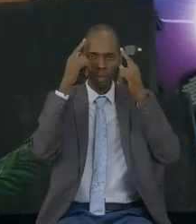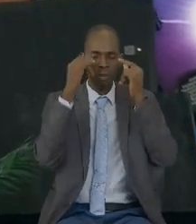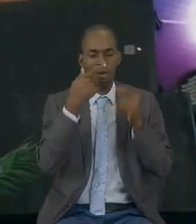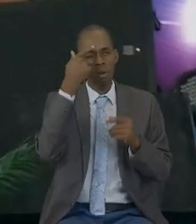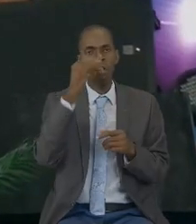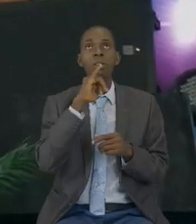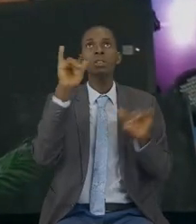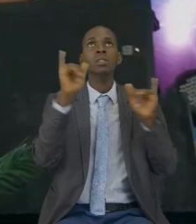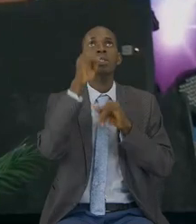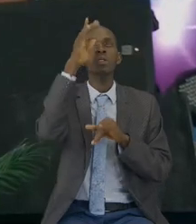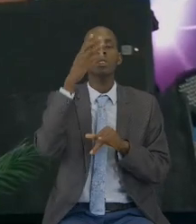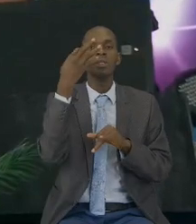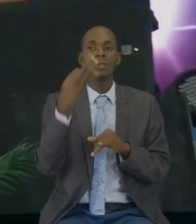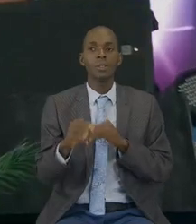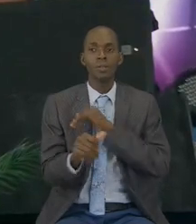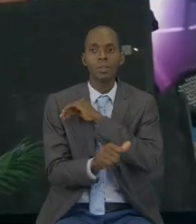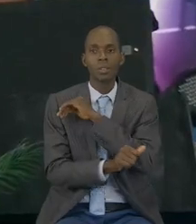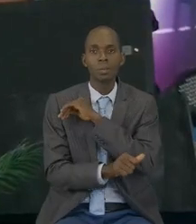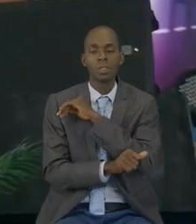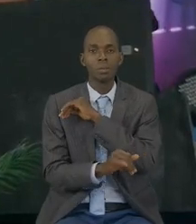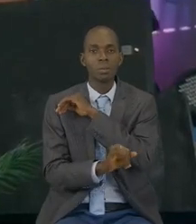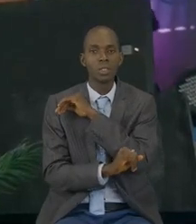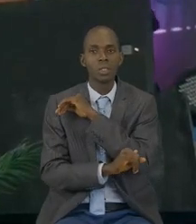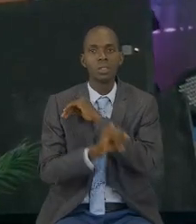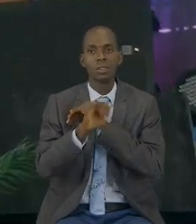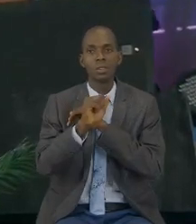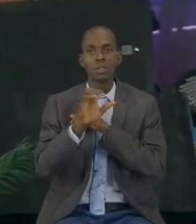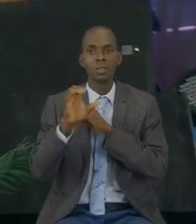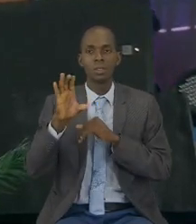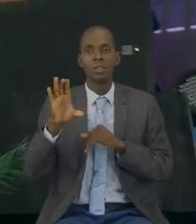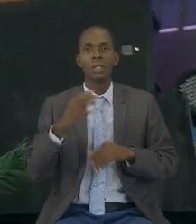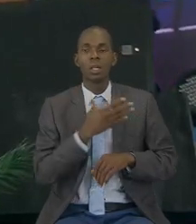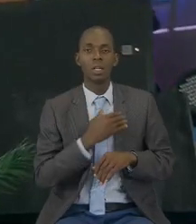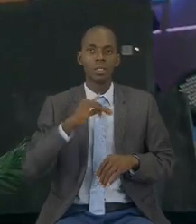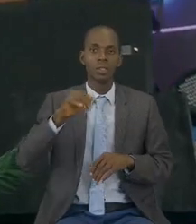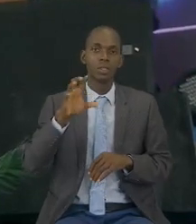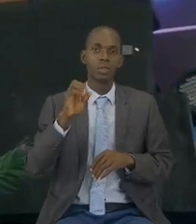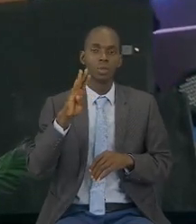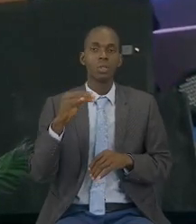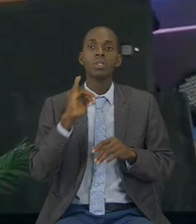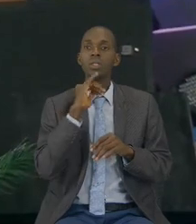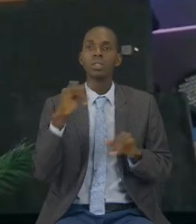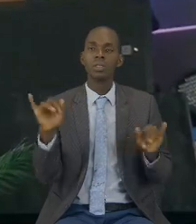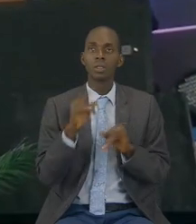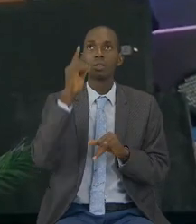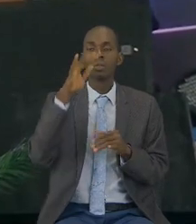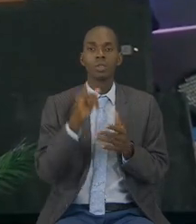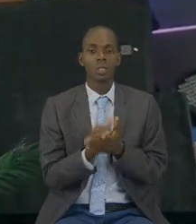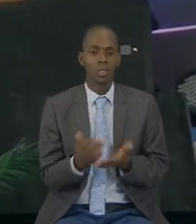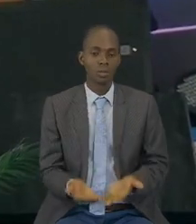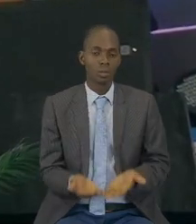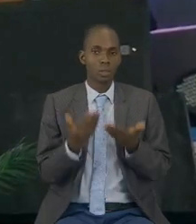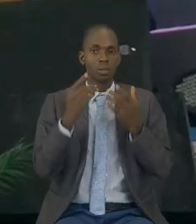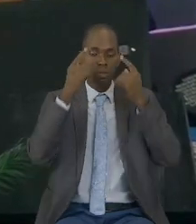Abraham, Isaac, and Jacob, and the God who led Moses and who raised him up, who helped him to